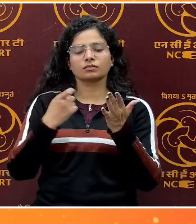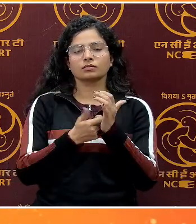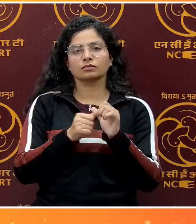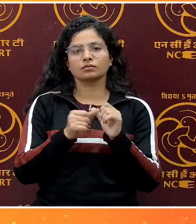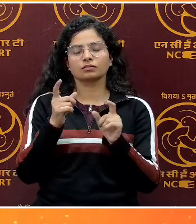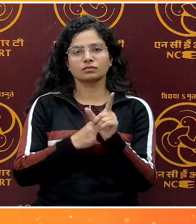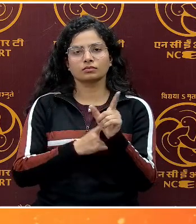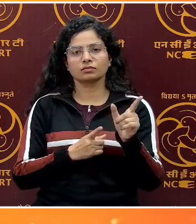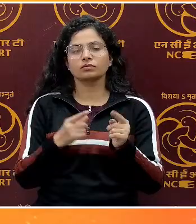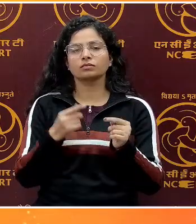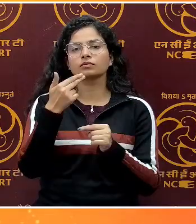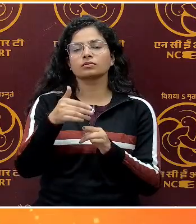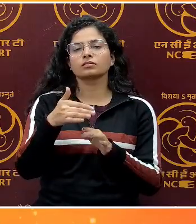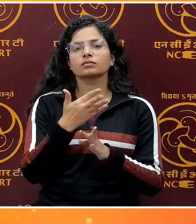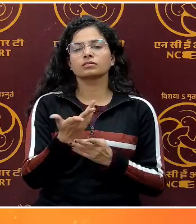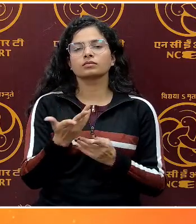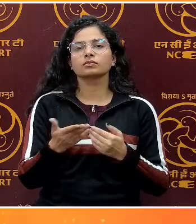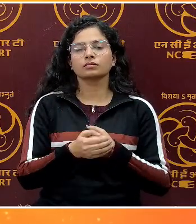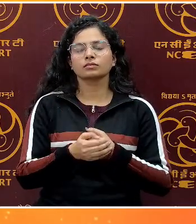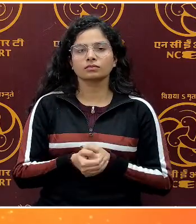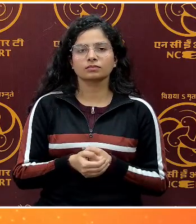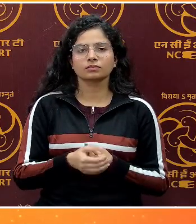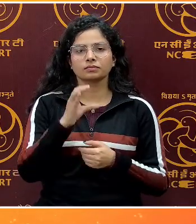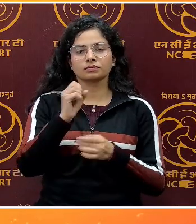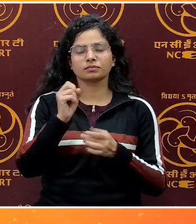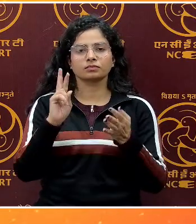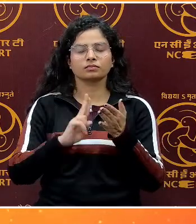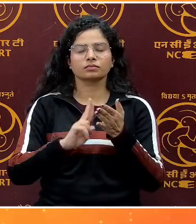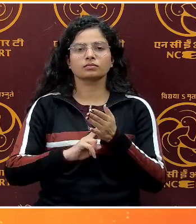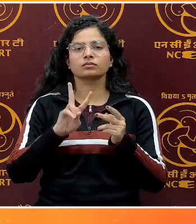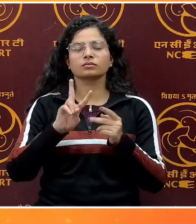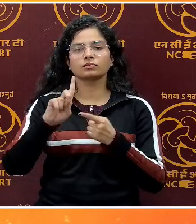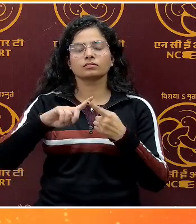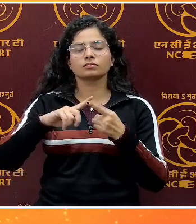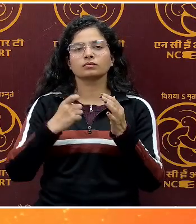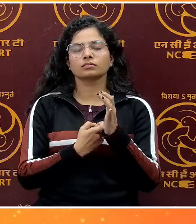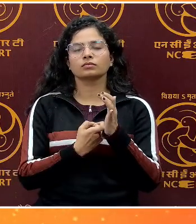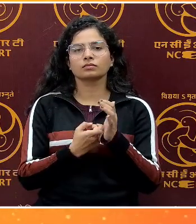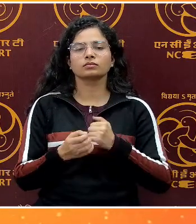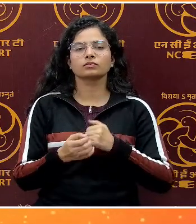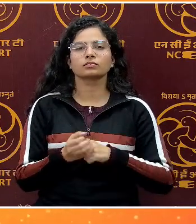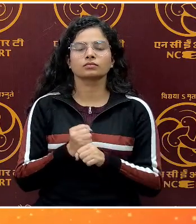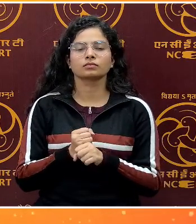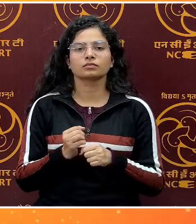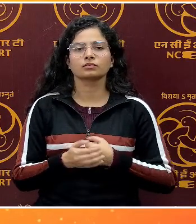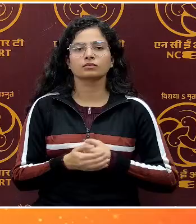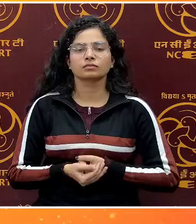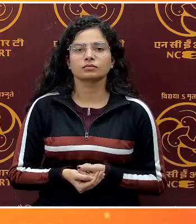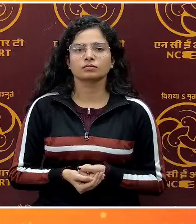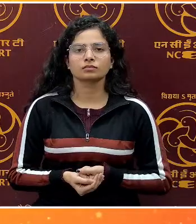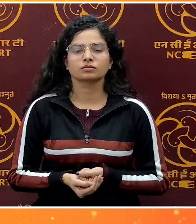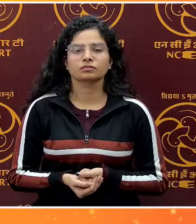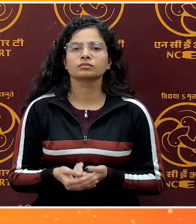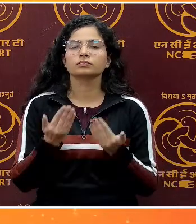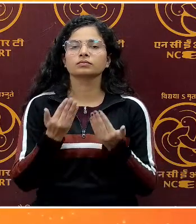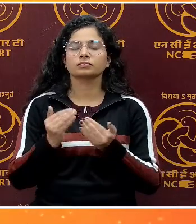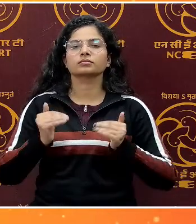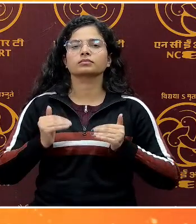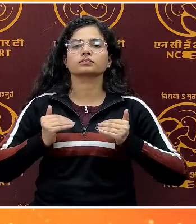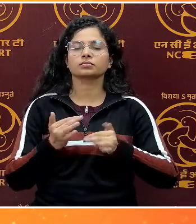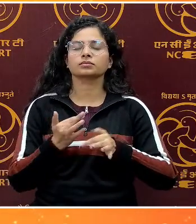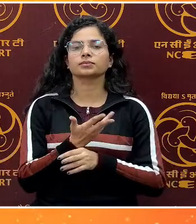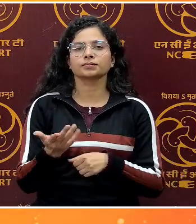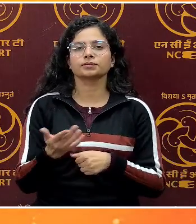point. So we call them as they are getting converged. So point of convergence. Yes. Okay. Now next we